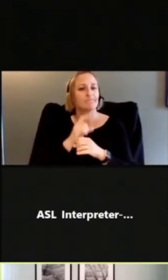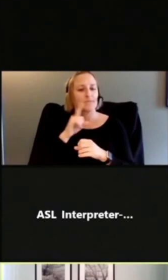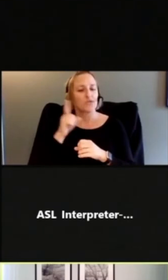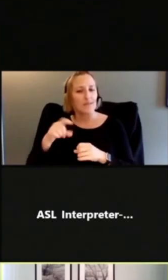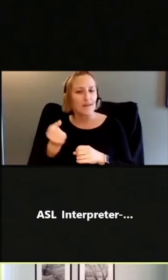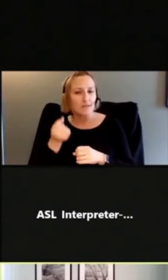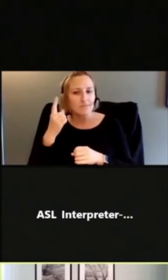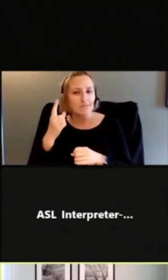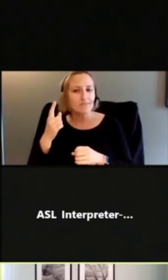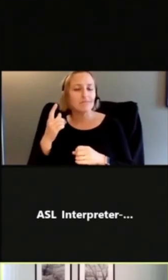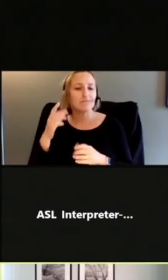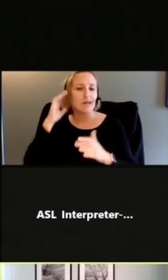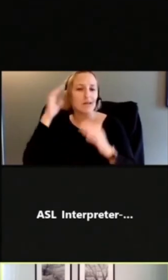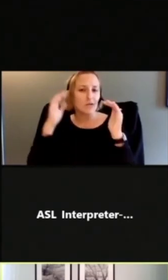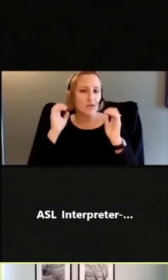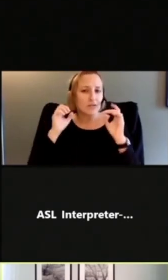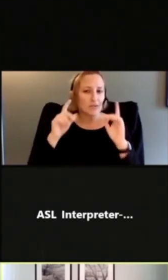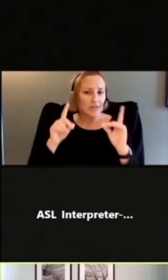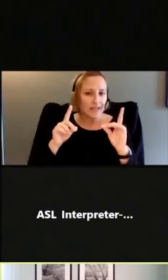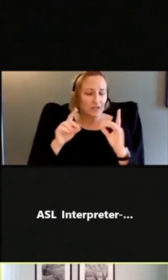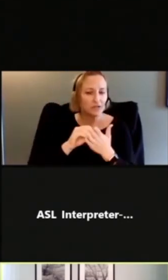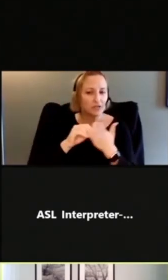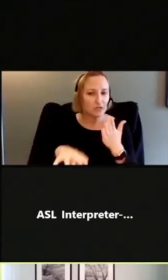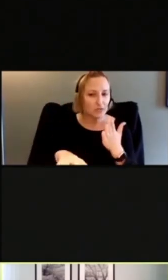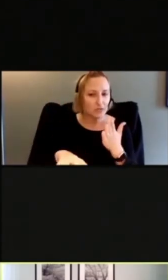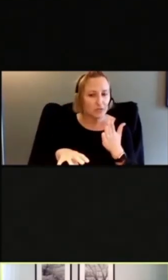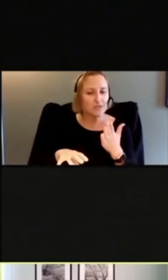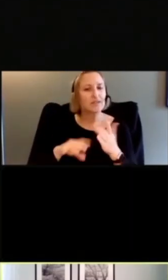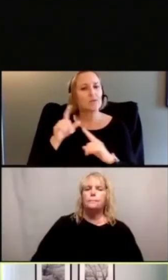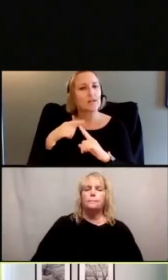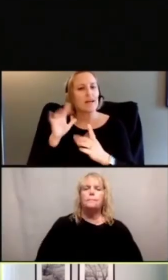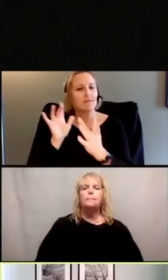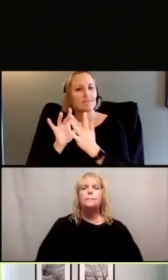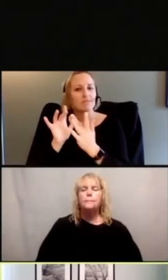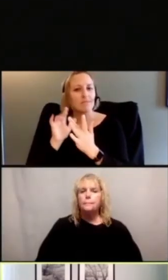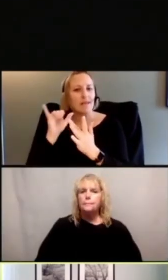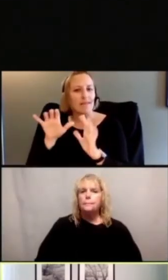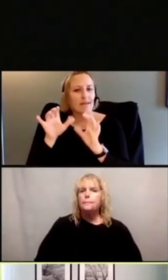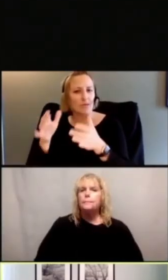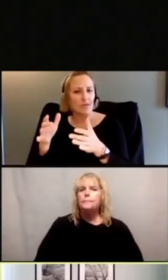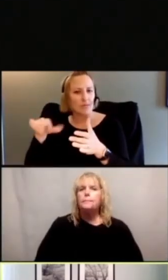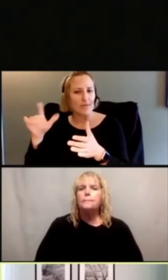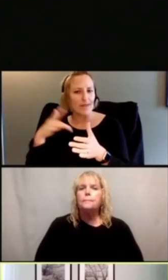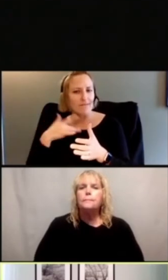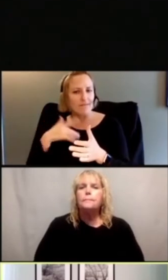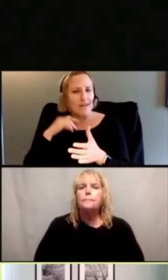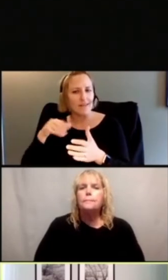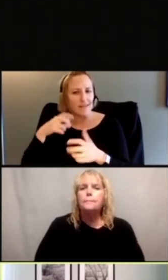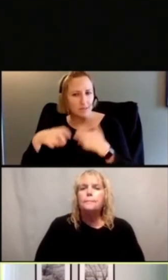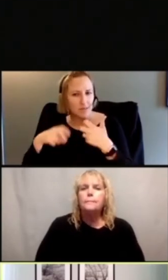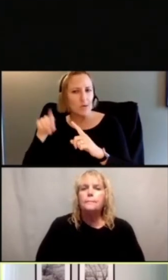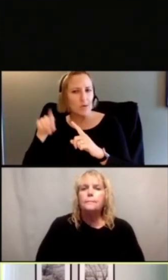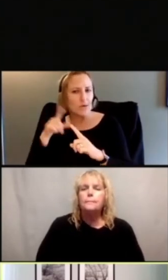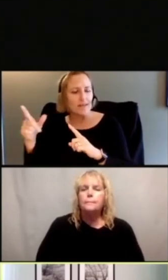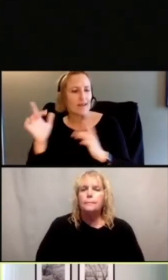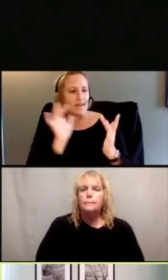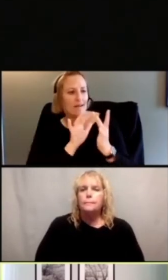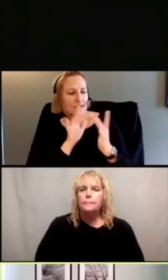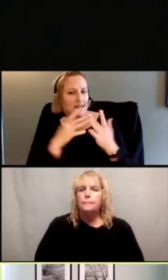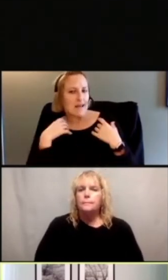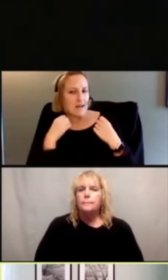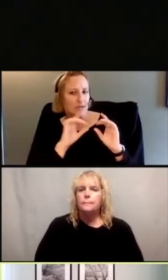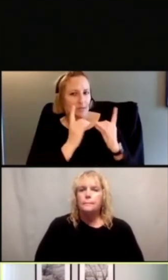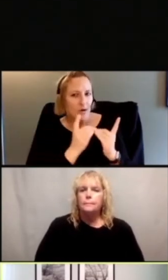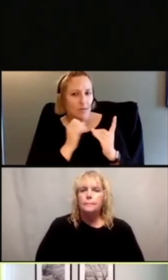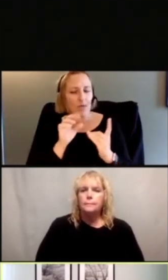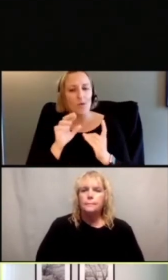organizations. When I talked to our health literacy grantees, they really felt like that was an issue, that when they do reach out to health departments or when they do reach